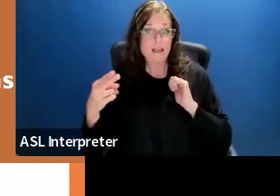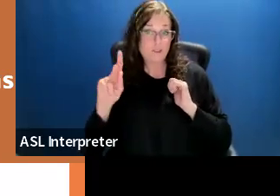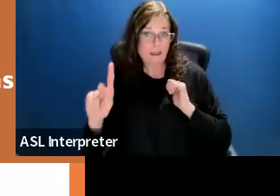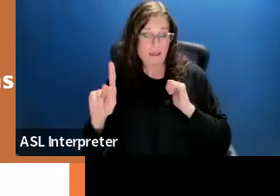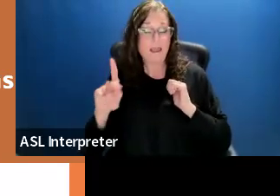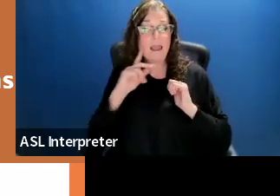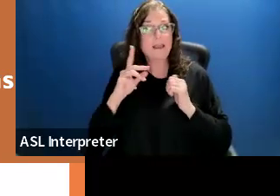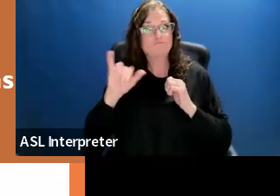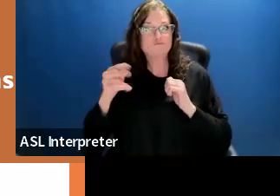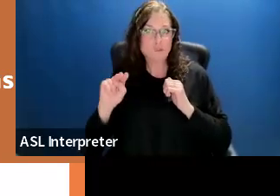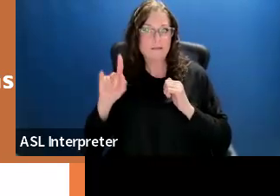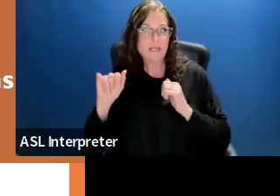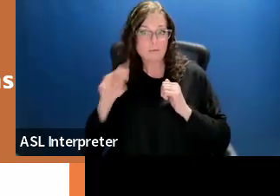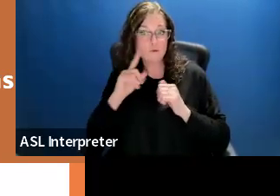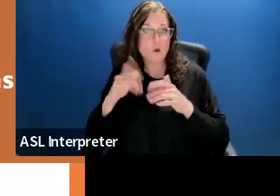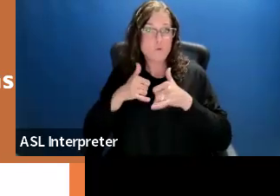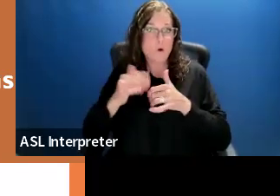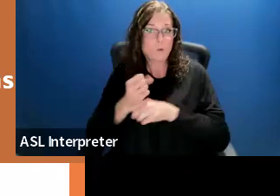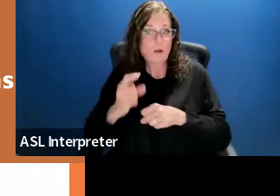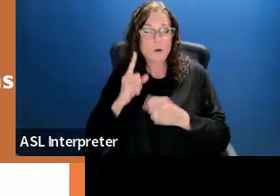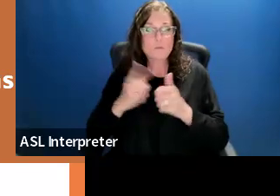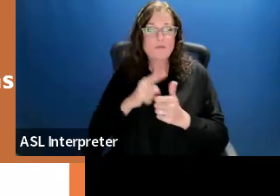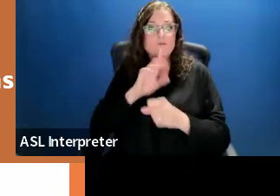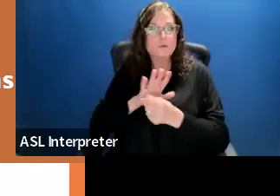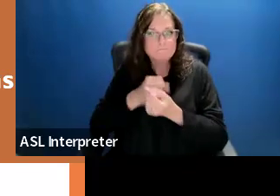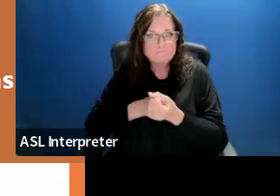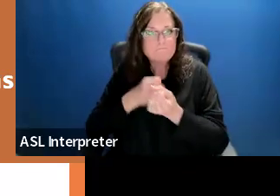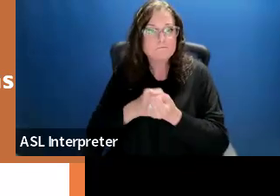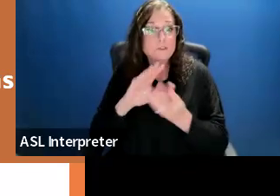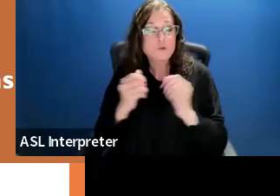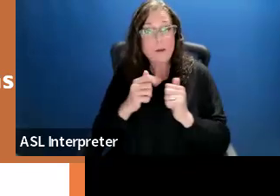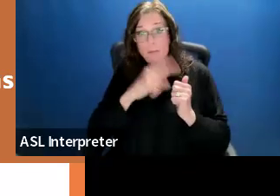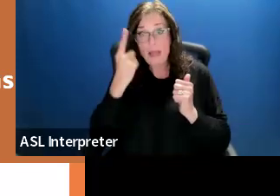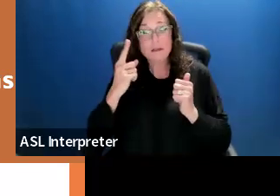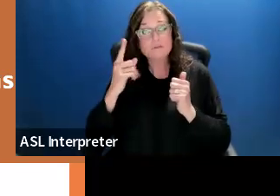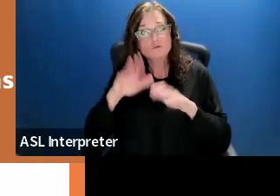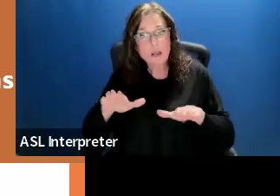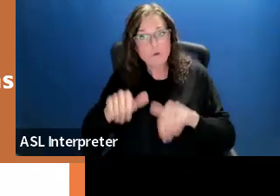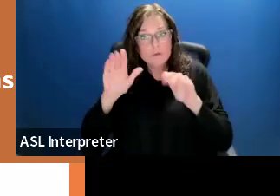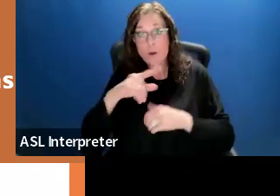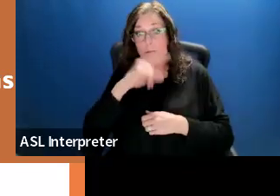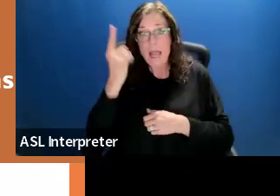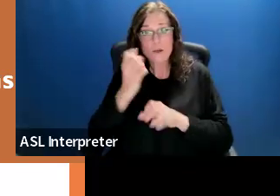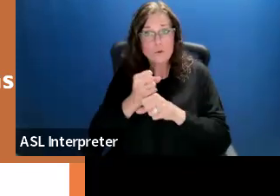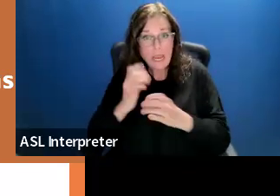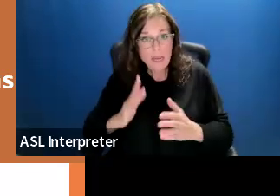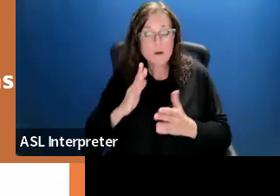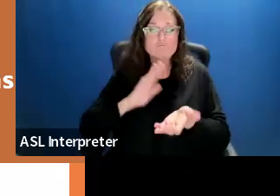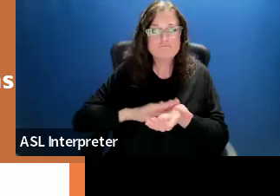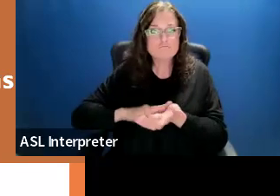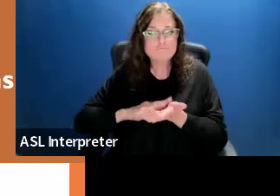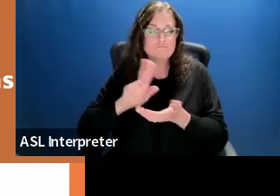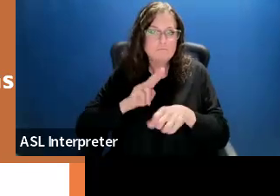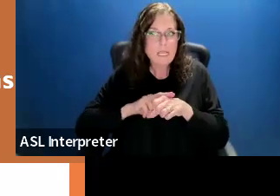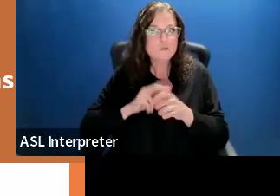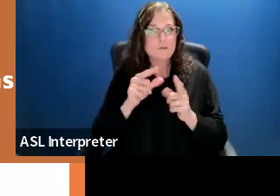winner, this book is perfect for readers looking for affirming stories that feature Black childhood from Black creators, and the rhythmic nature of the text makes